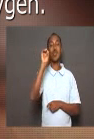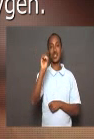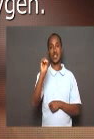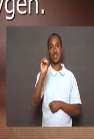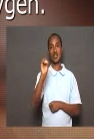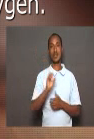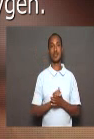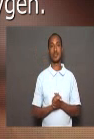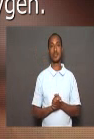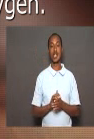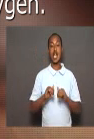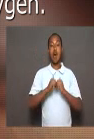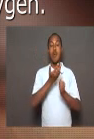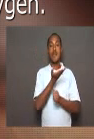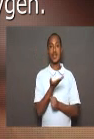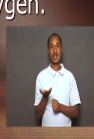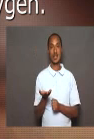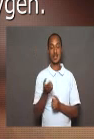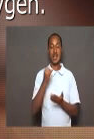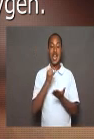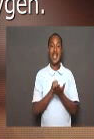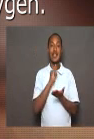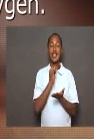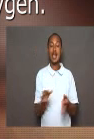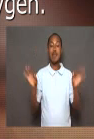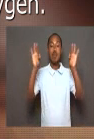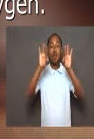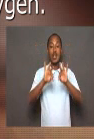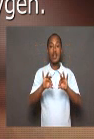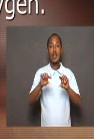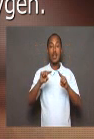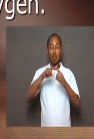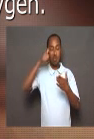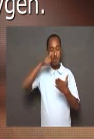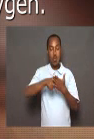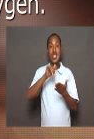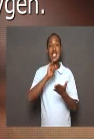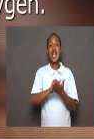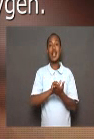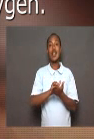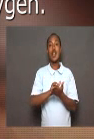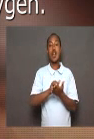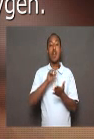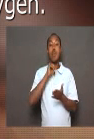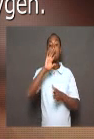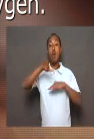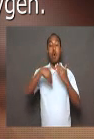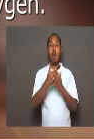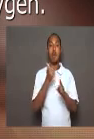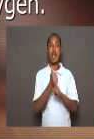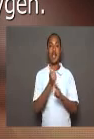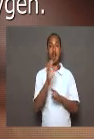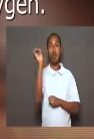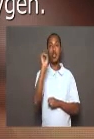oxygen. However, it is important to note that not all metal